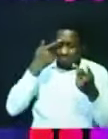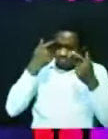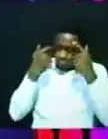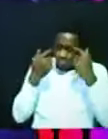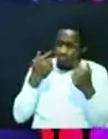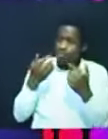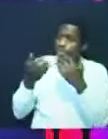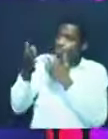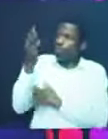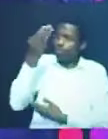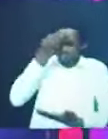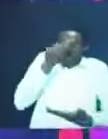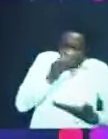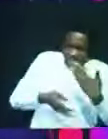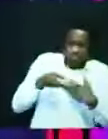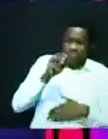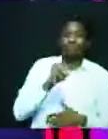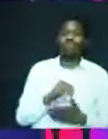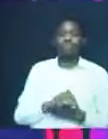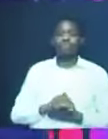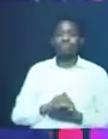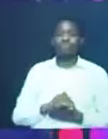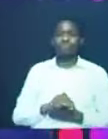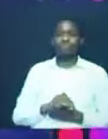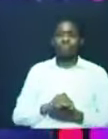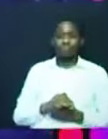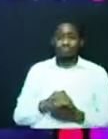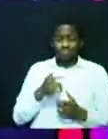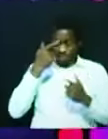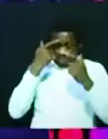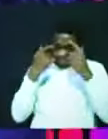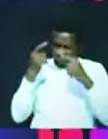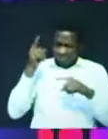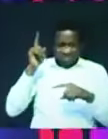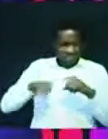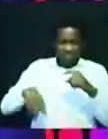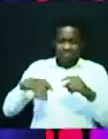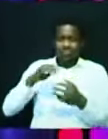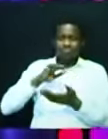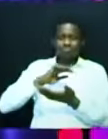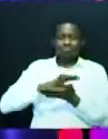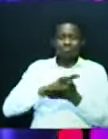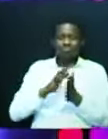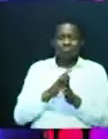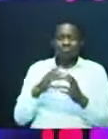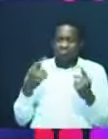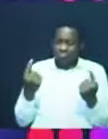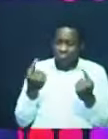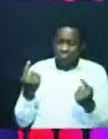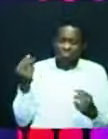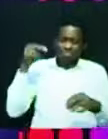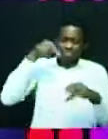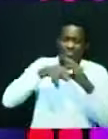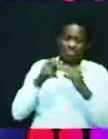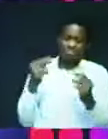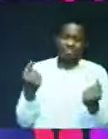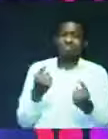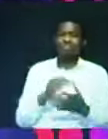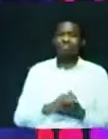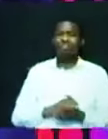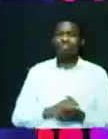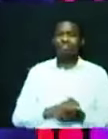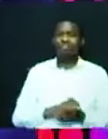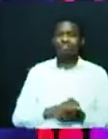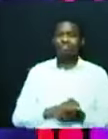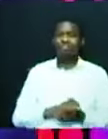If we say ni su etinimu na ontumi nyabone if we say onyankopon na awo no. Then commentators will